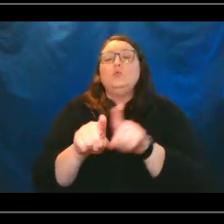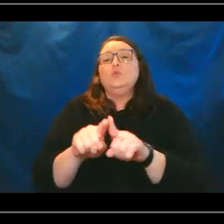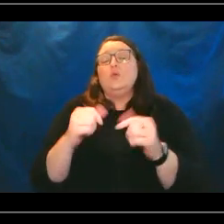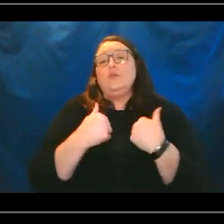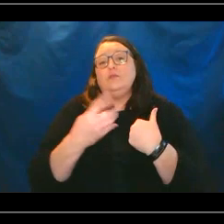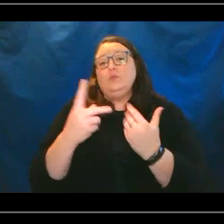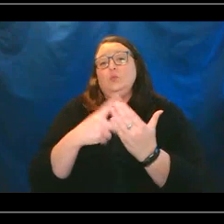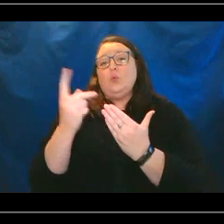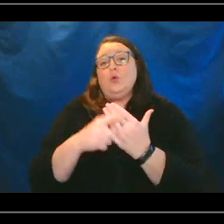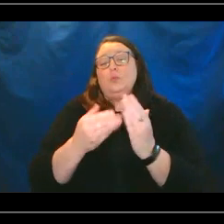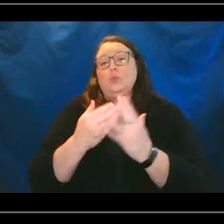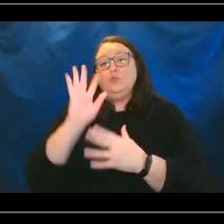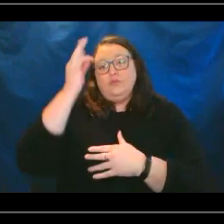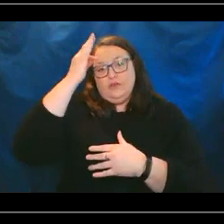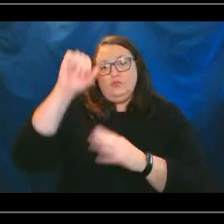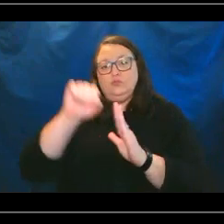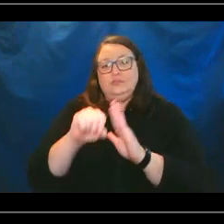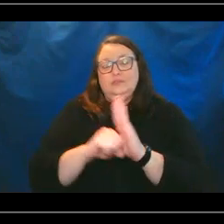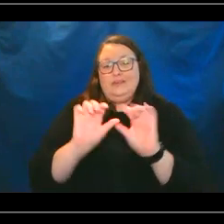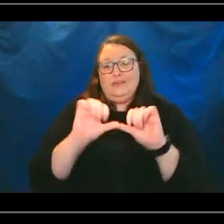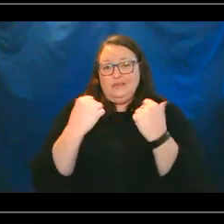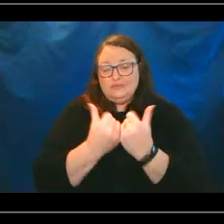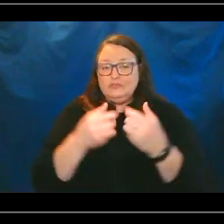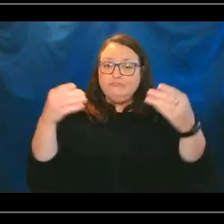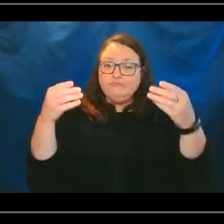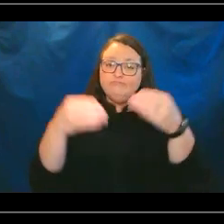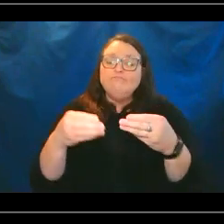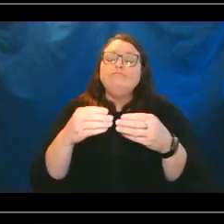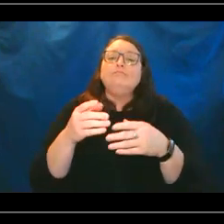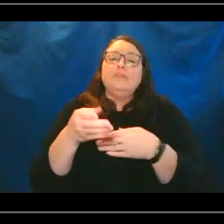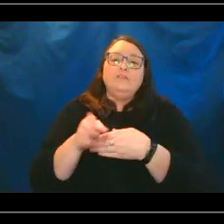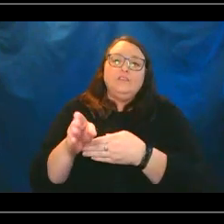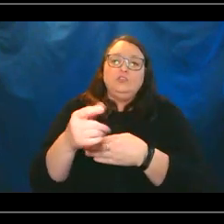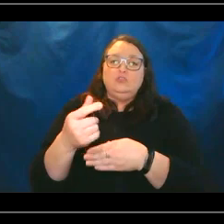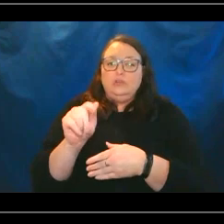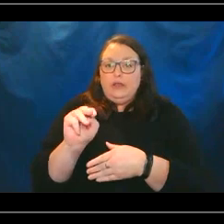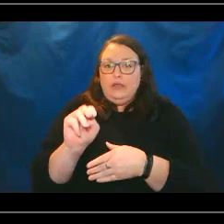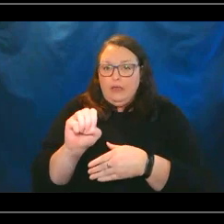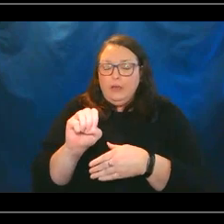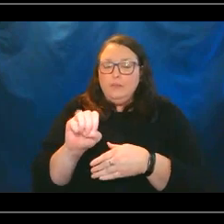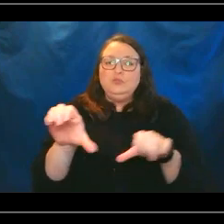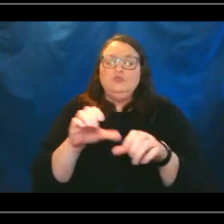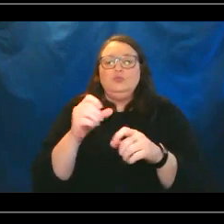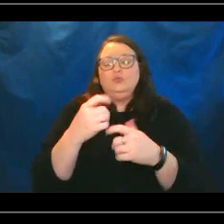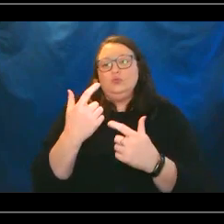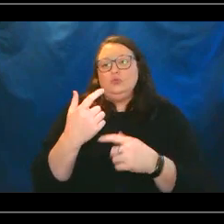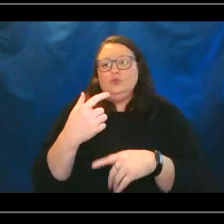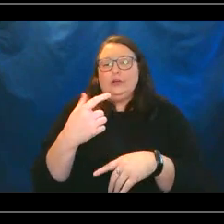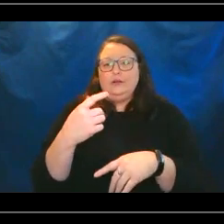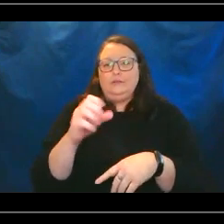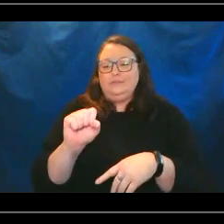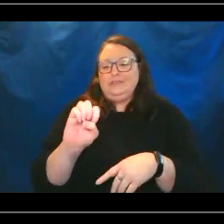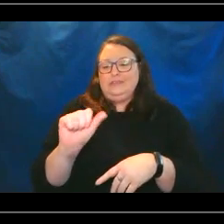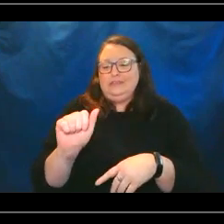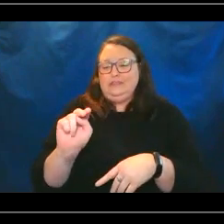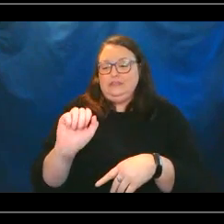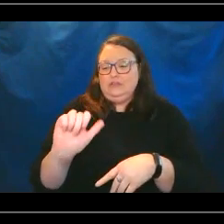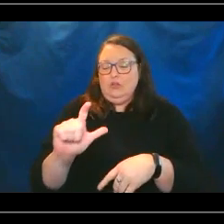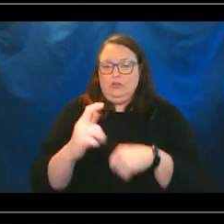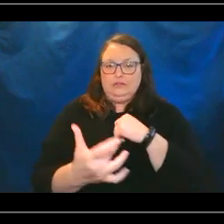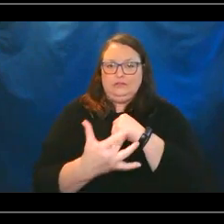programs through federal state agencies that are working with Fish and Game to do kind of seasonal tech hand field works that are kind of also based on